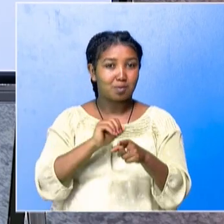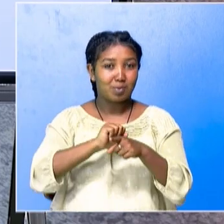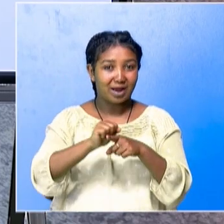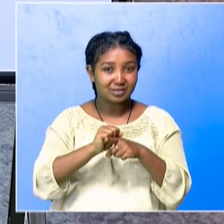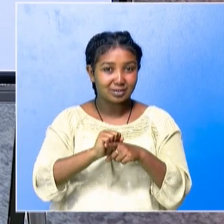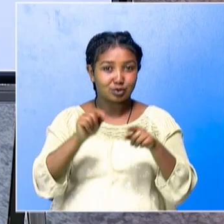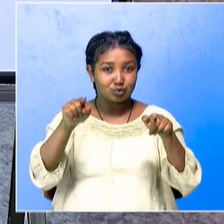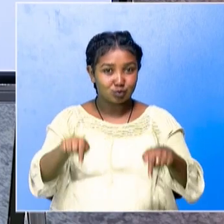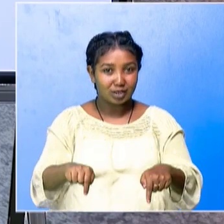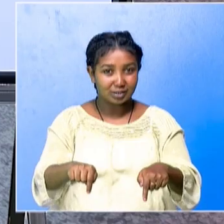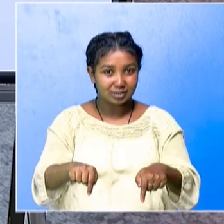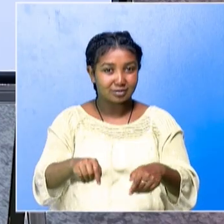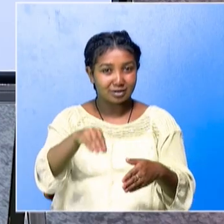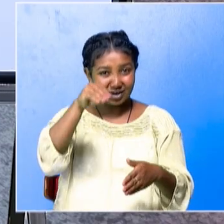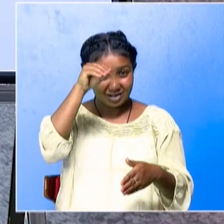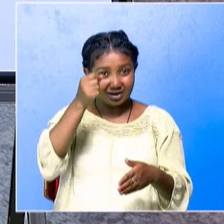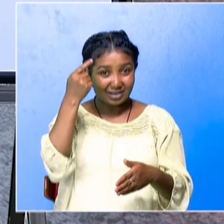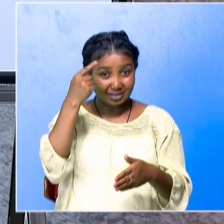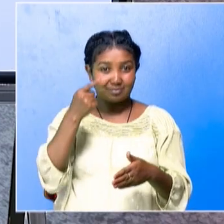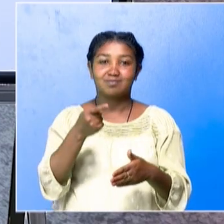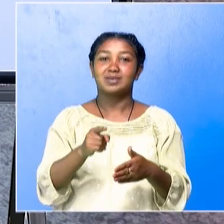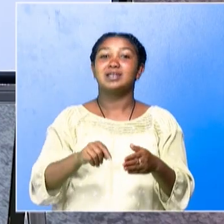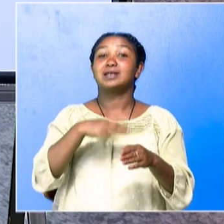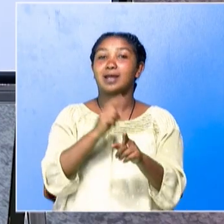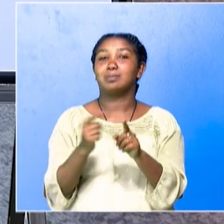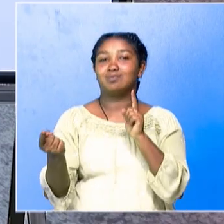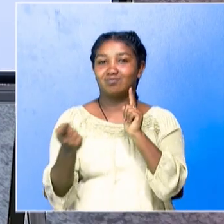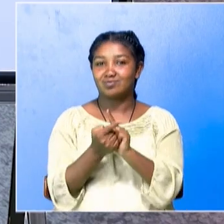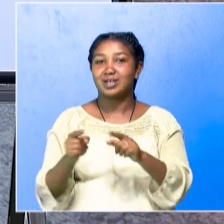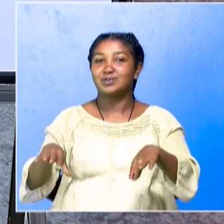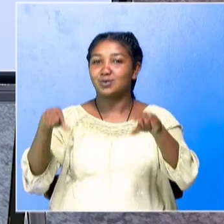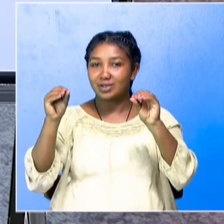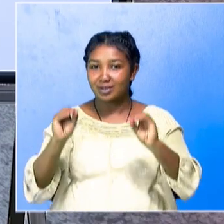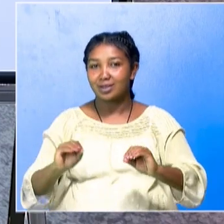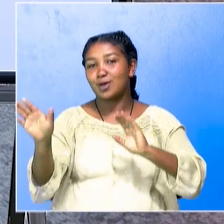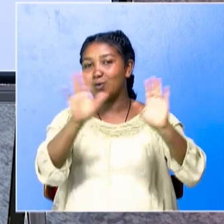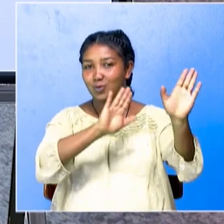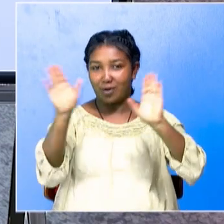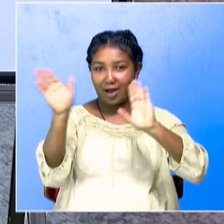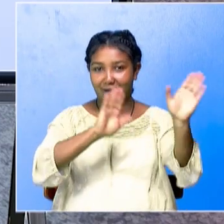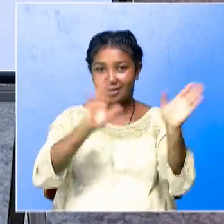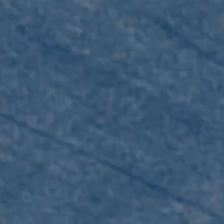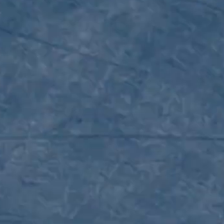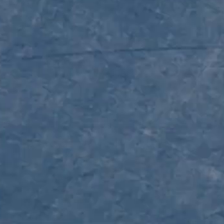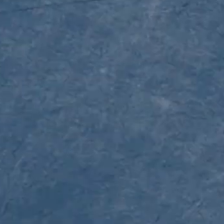practice today's lesson. We will see the next time. Students, goodbye.